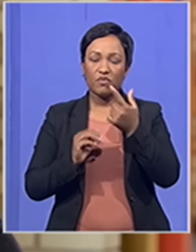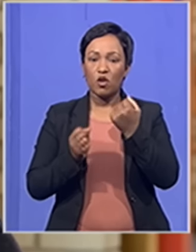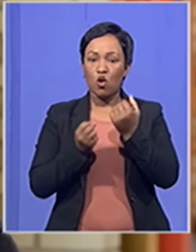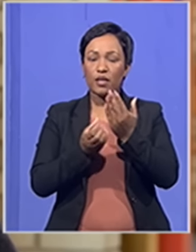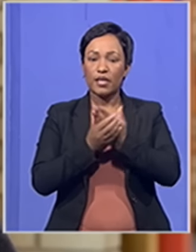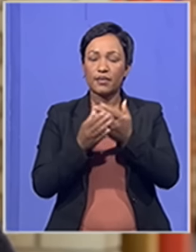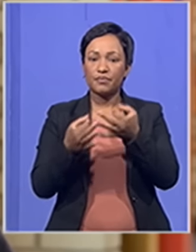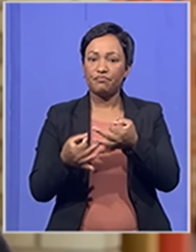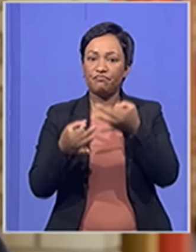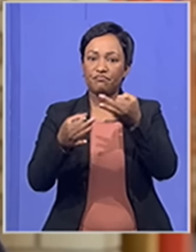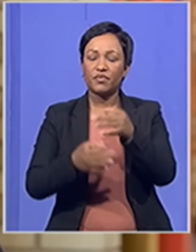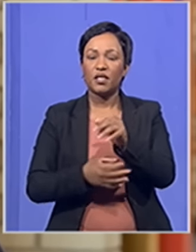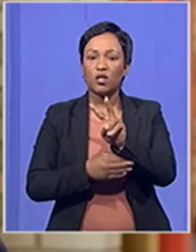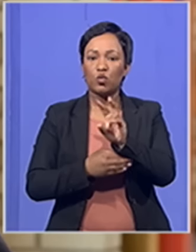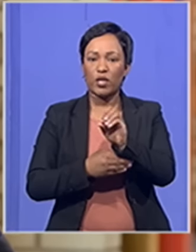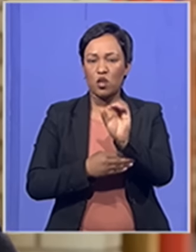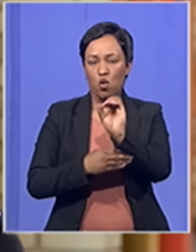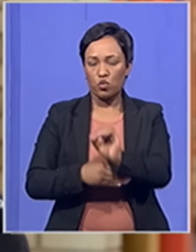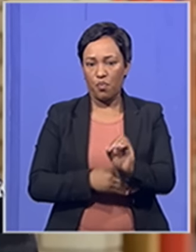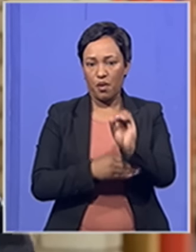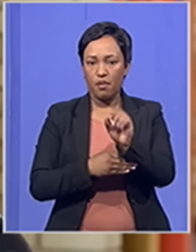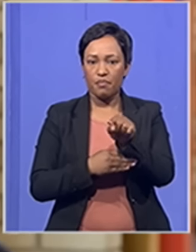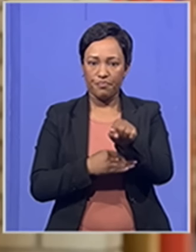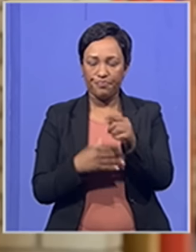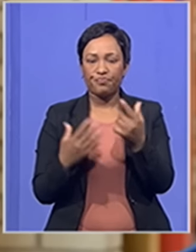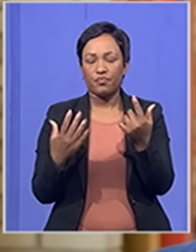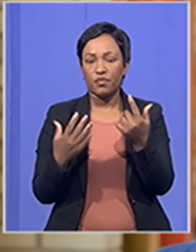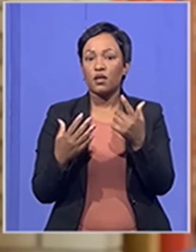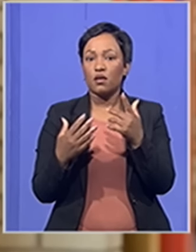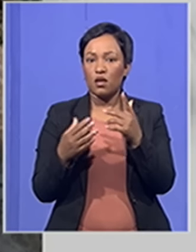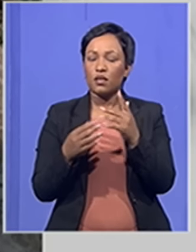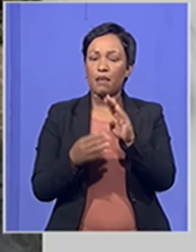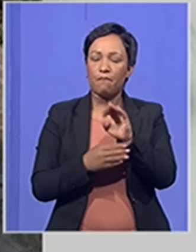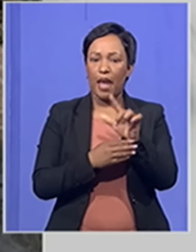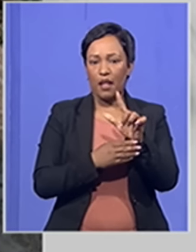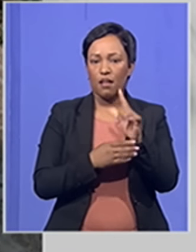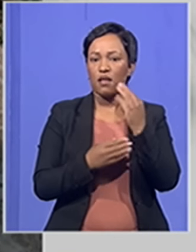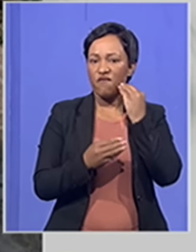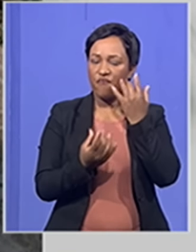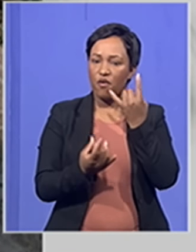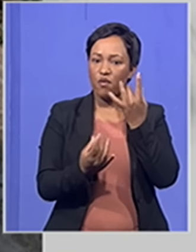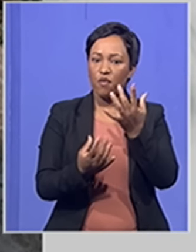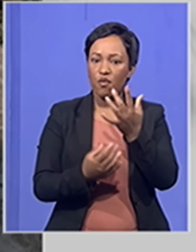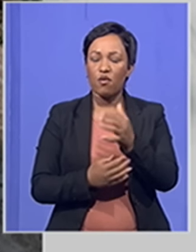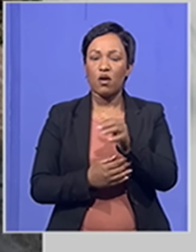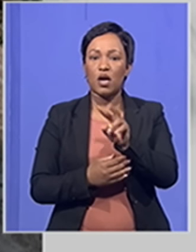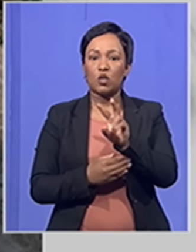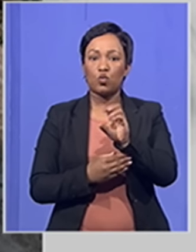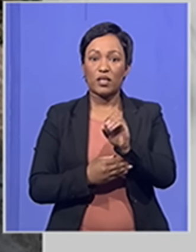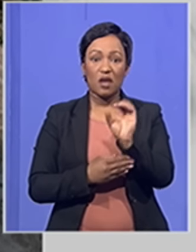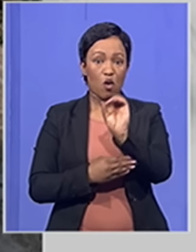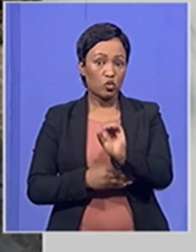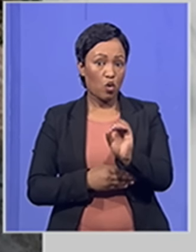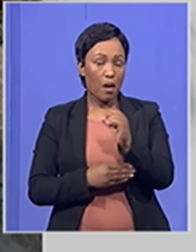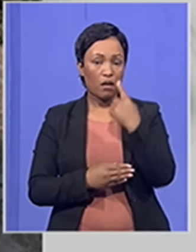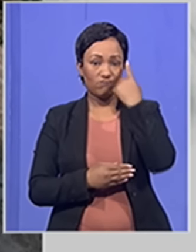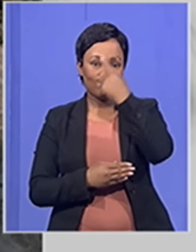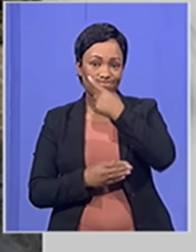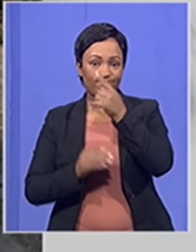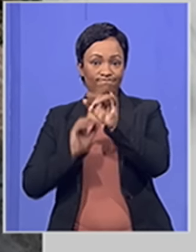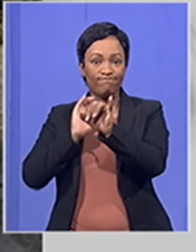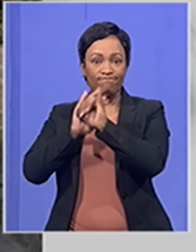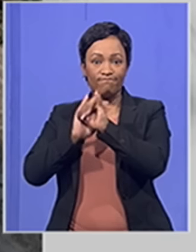of October for that, and also bail information. On the 20th of October, if the identity parade